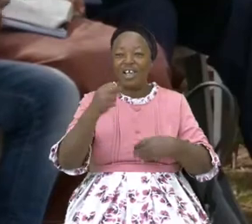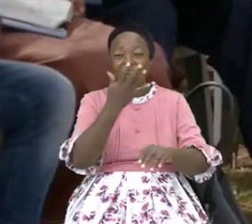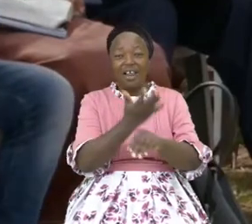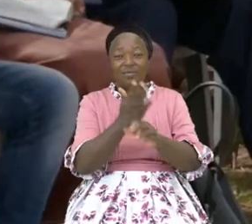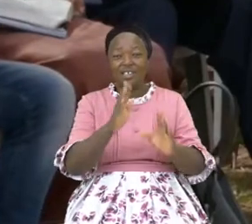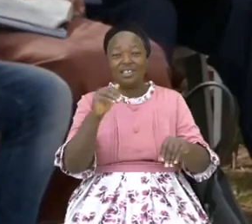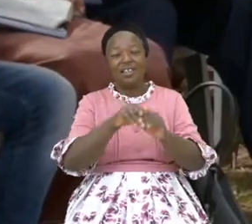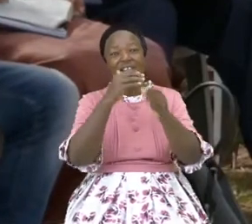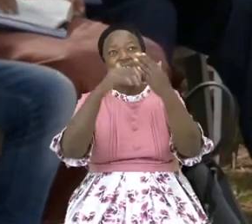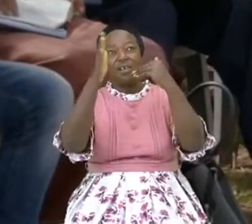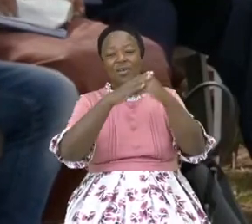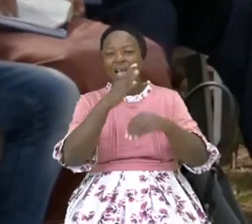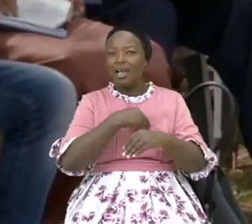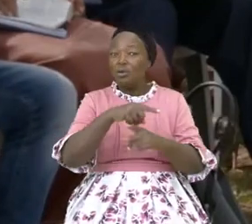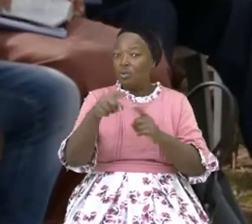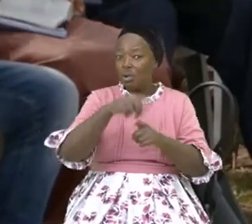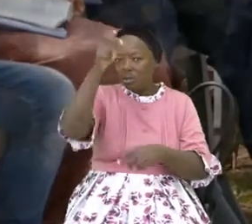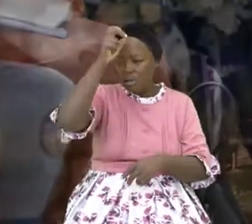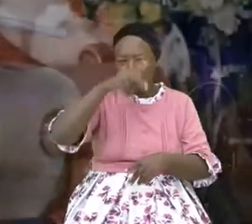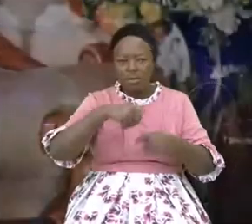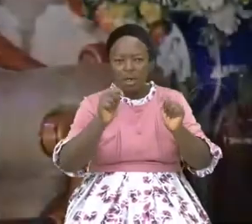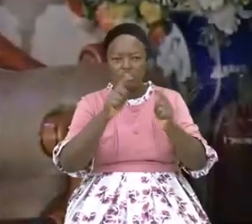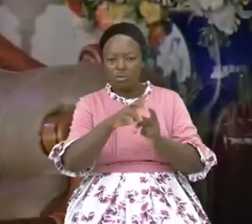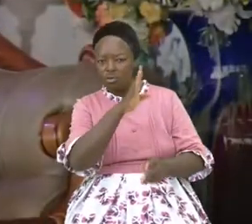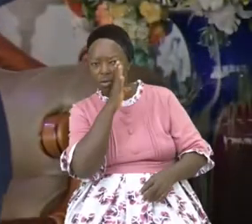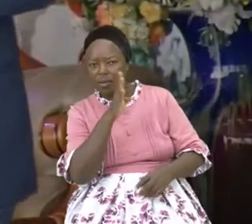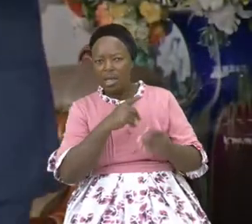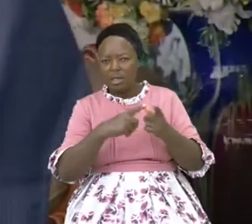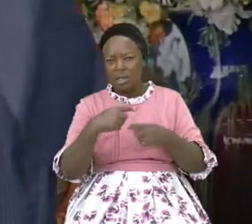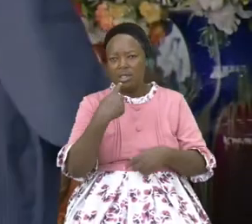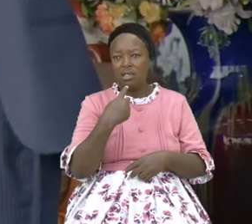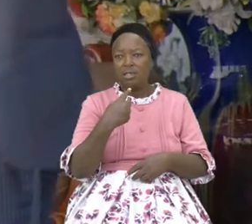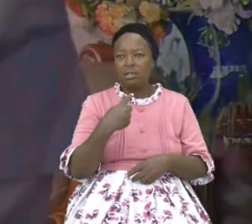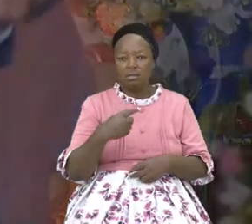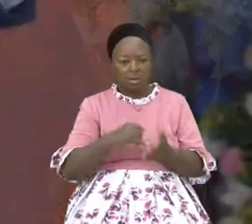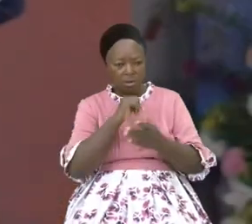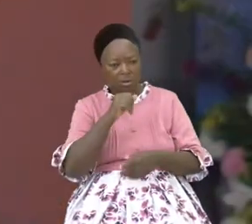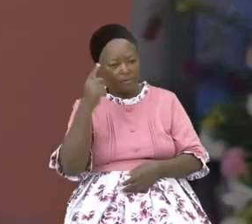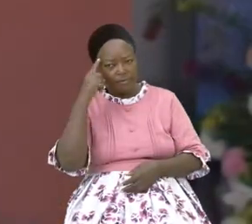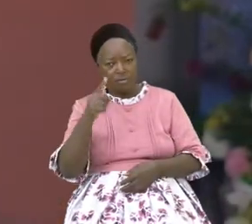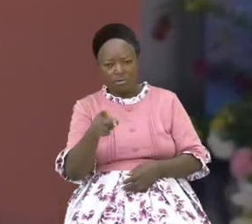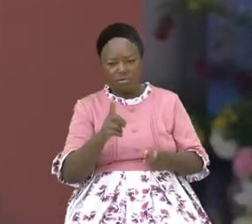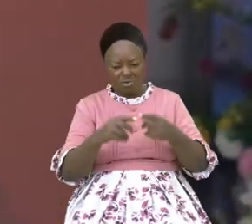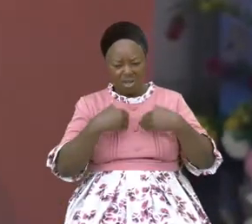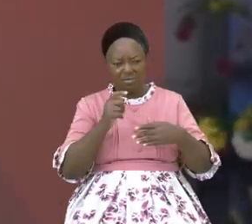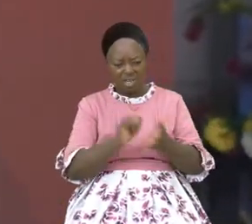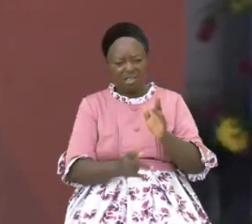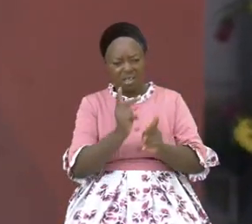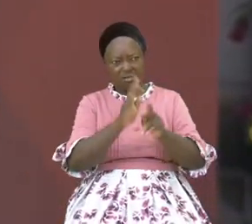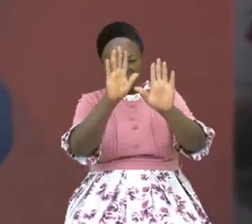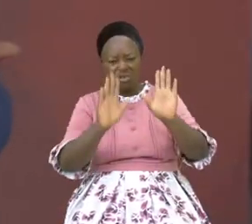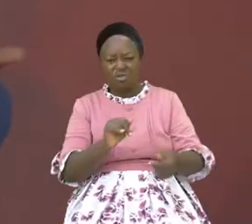And when Satan tries to whisper and he says, it's not qualified to have such a miracle, it's